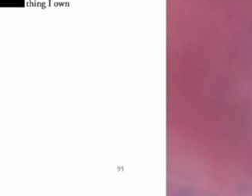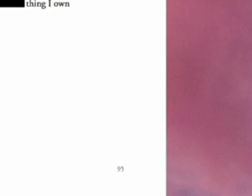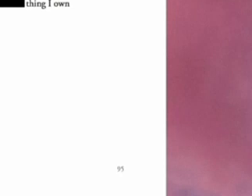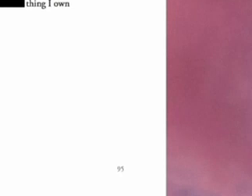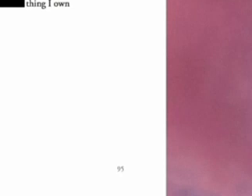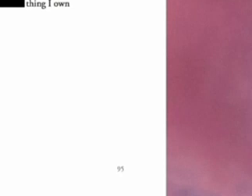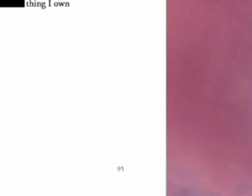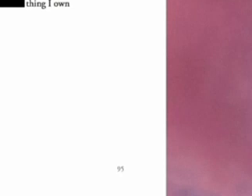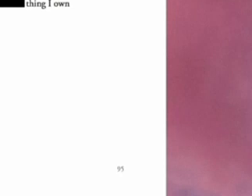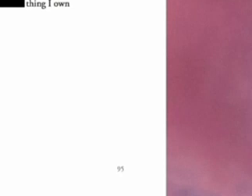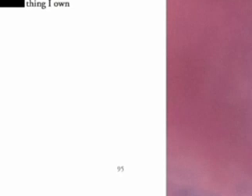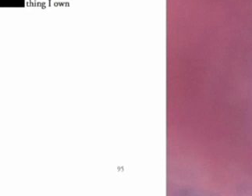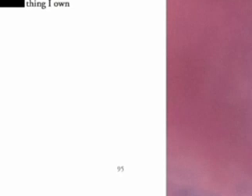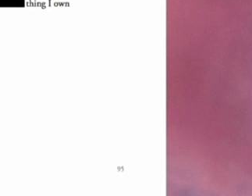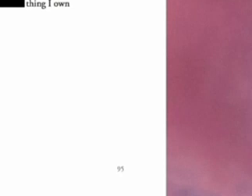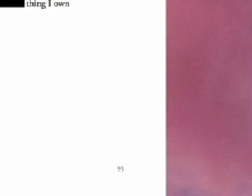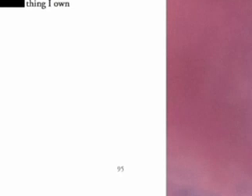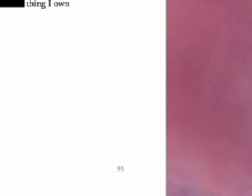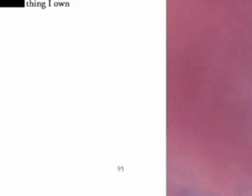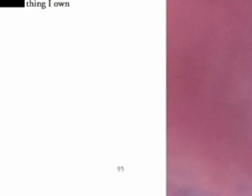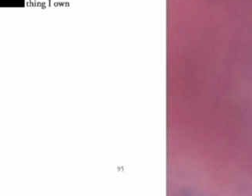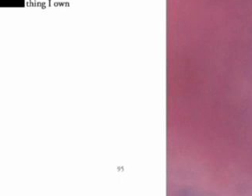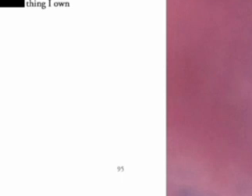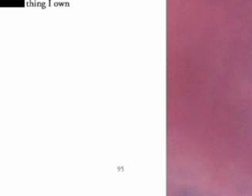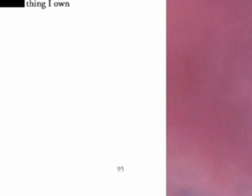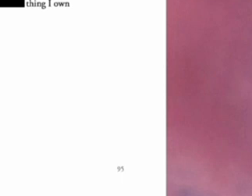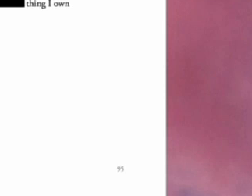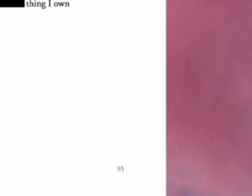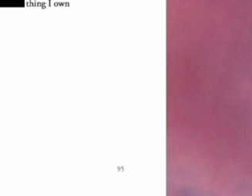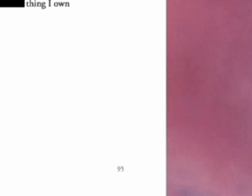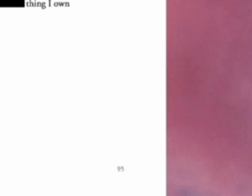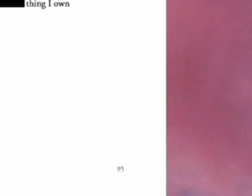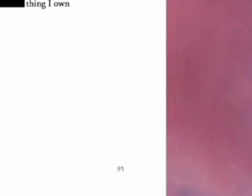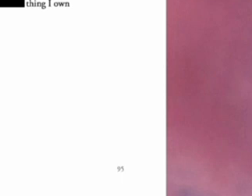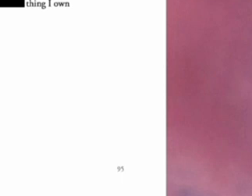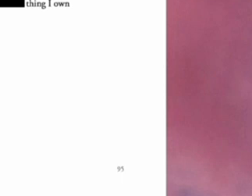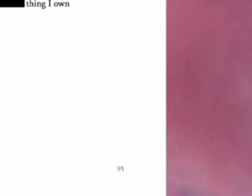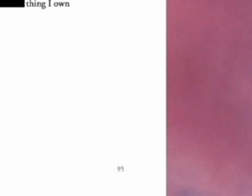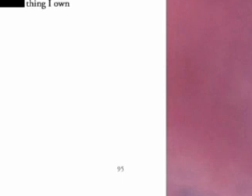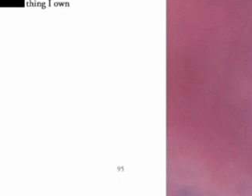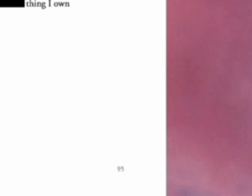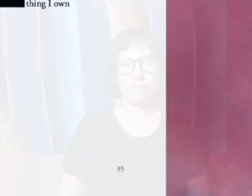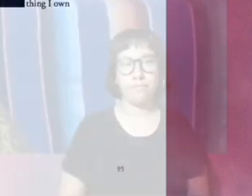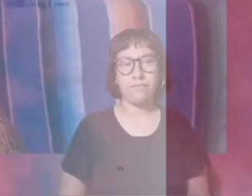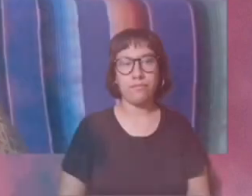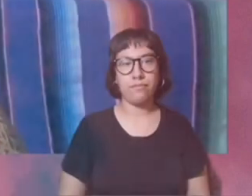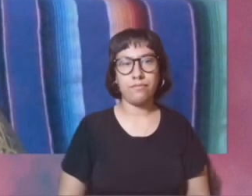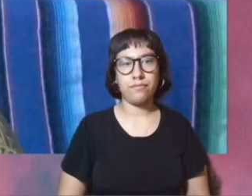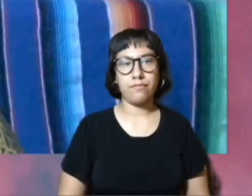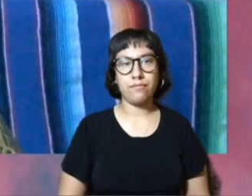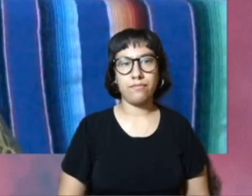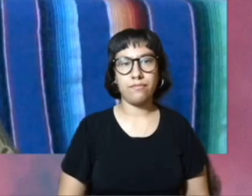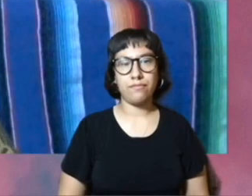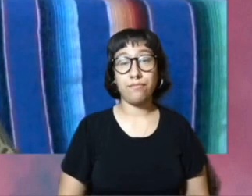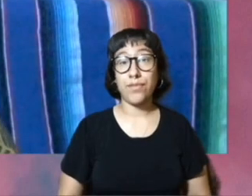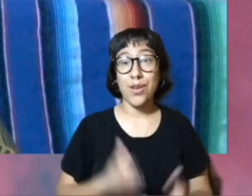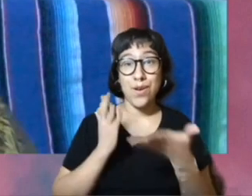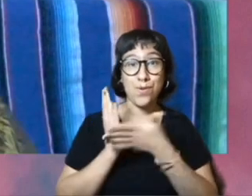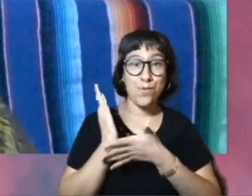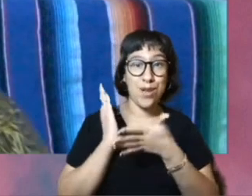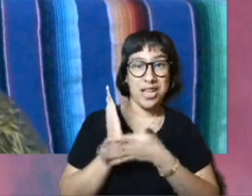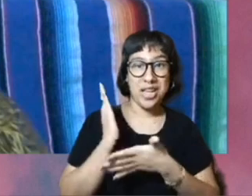convert, hurt in the holy space. Confused, comforting with grace. Confused, supportive with support. Beam can depend on. All right,